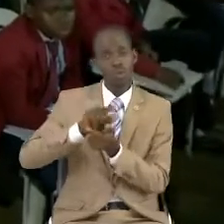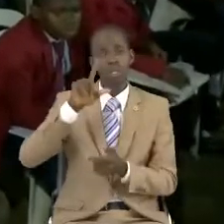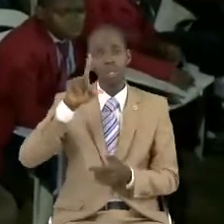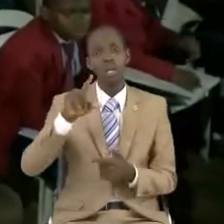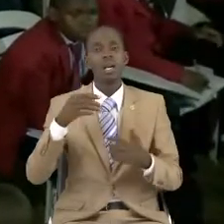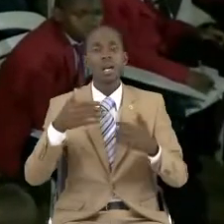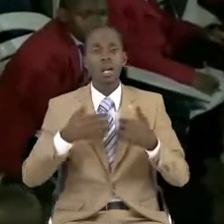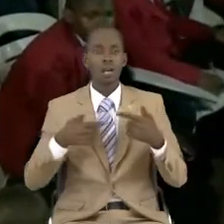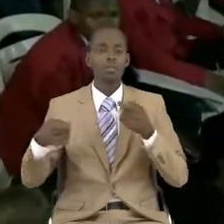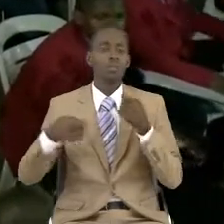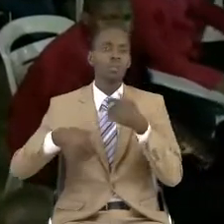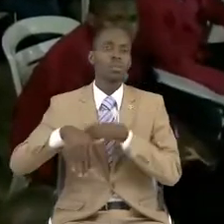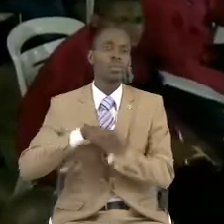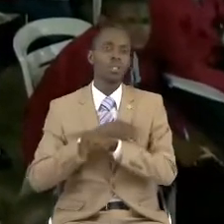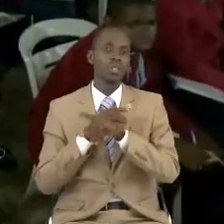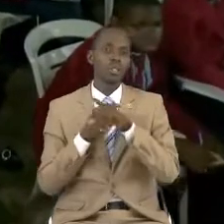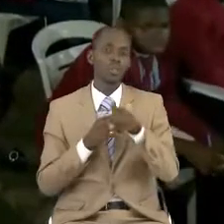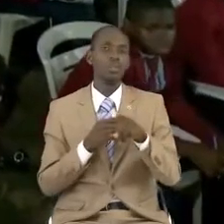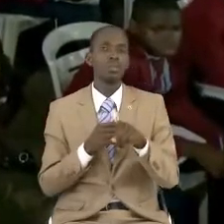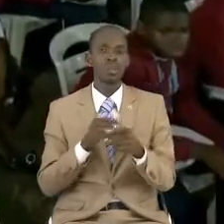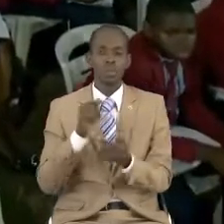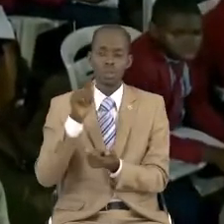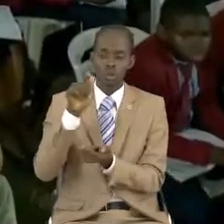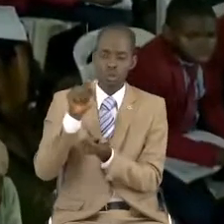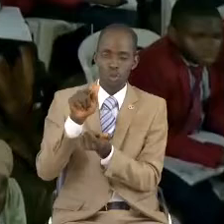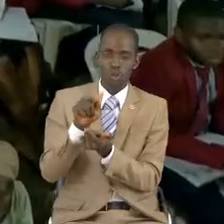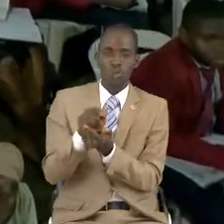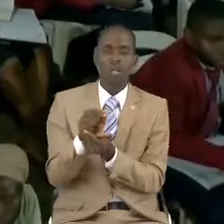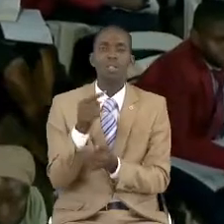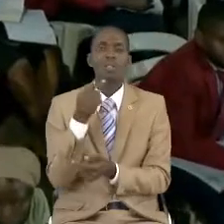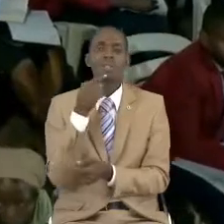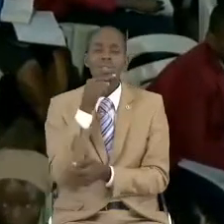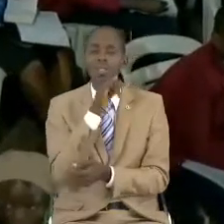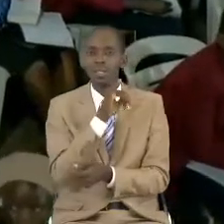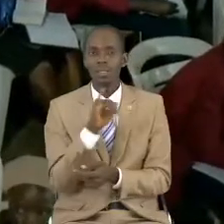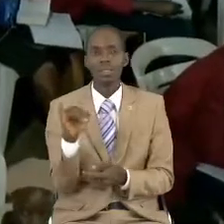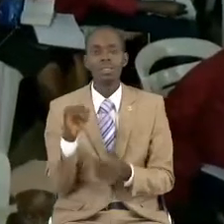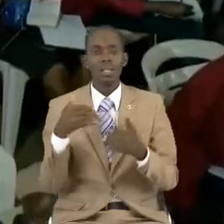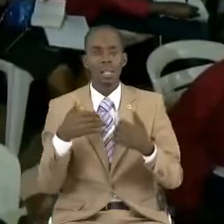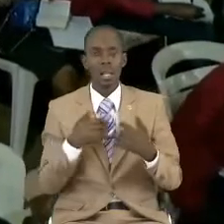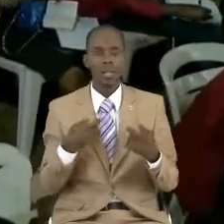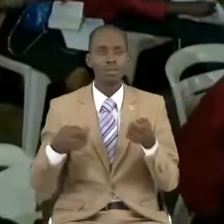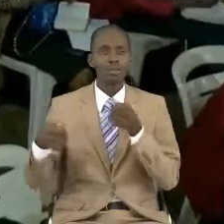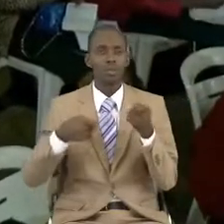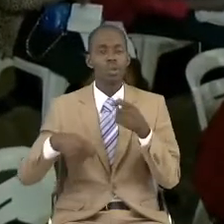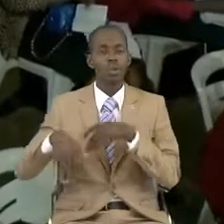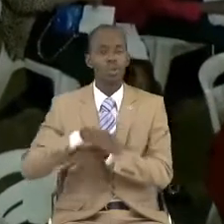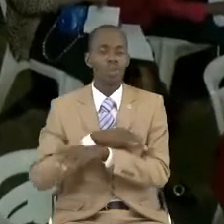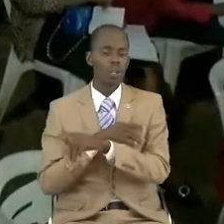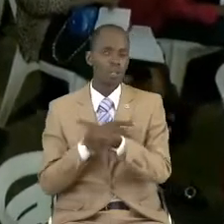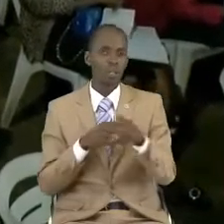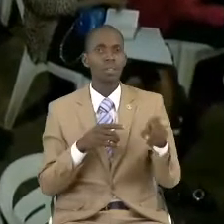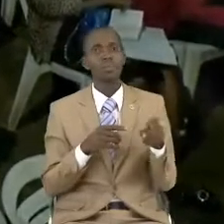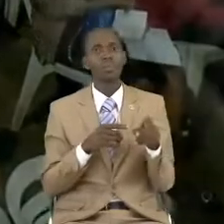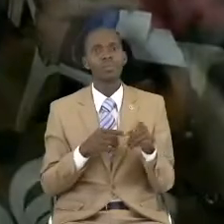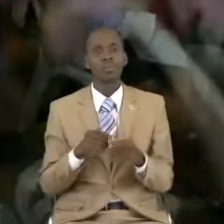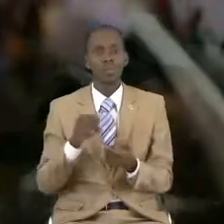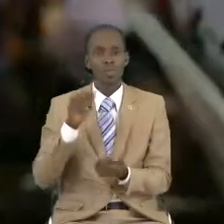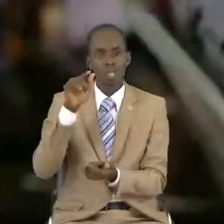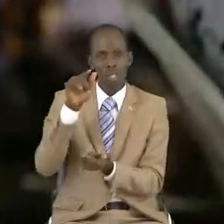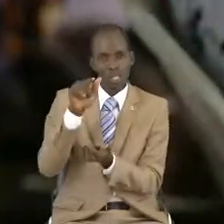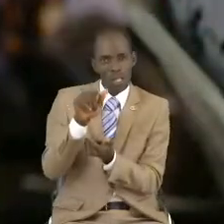them literal l lying as a dominion over them literal